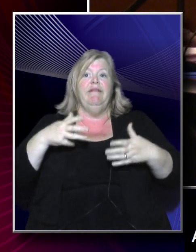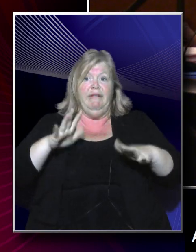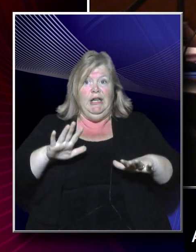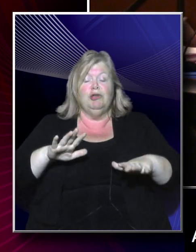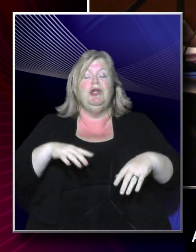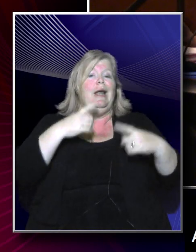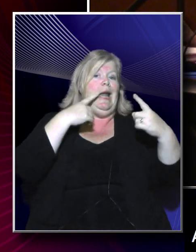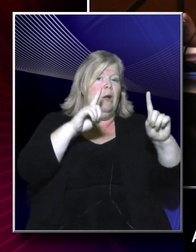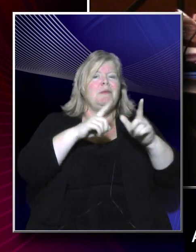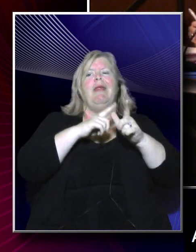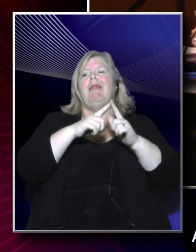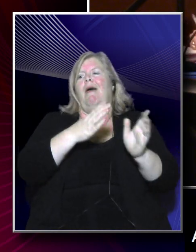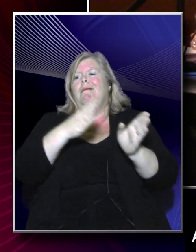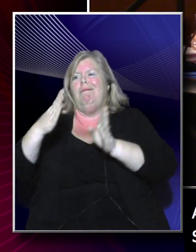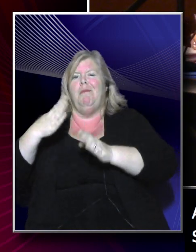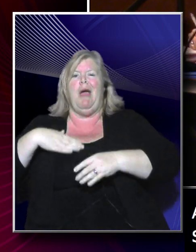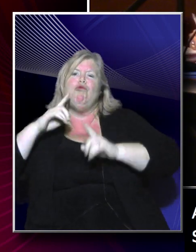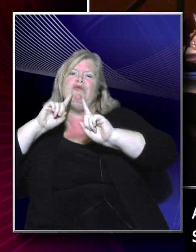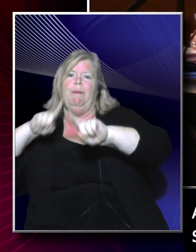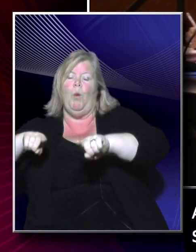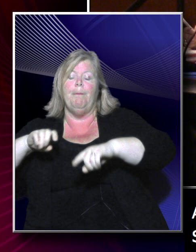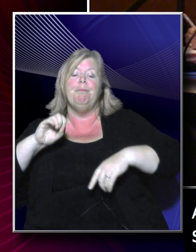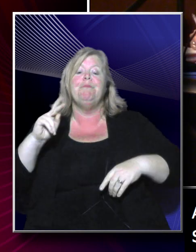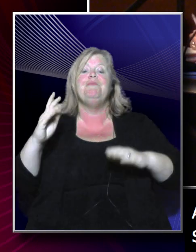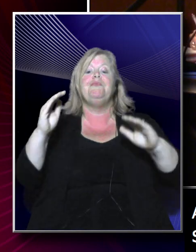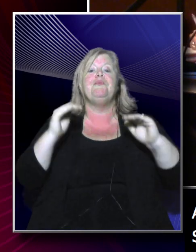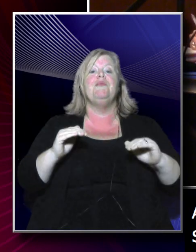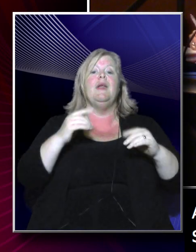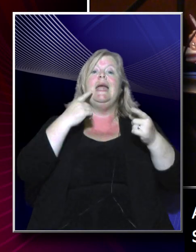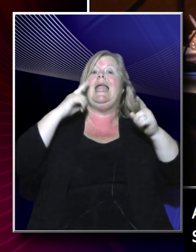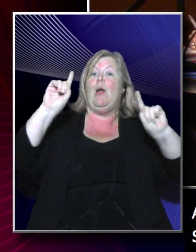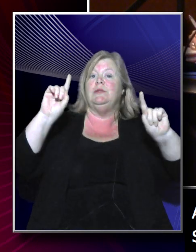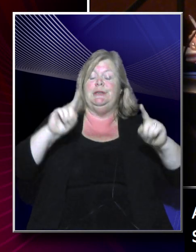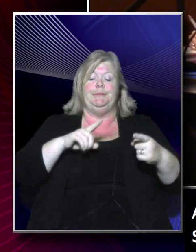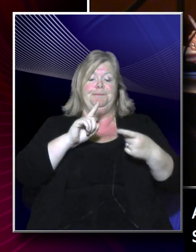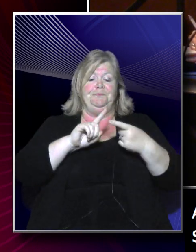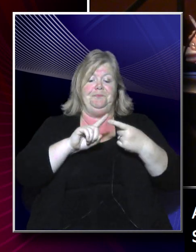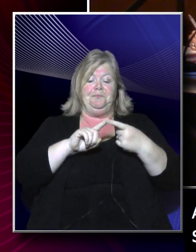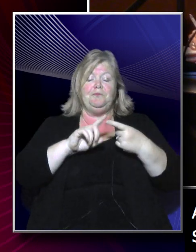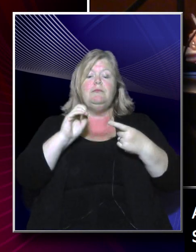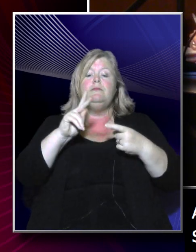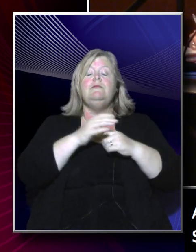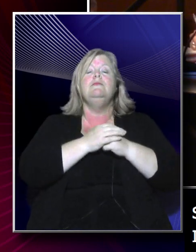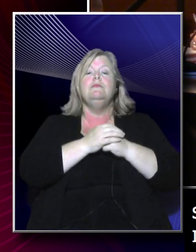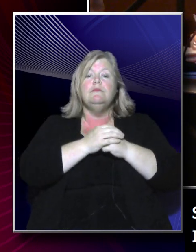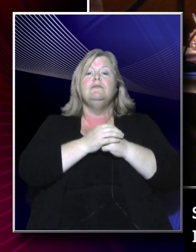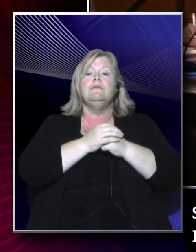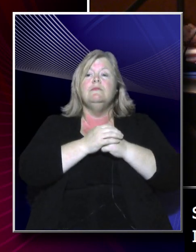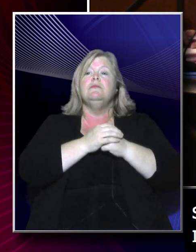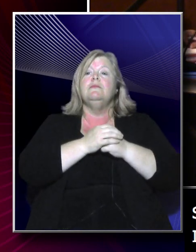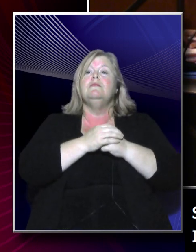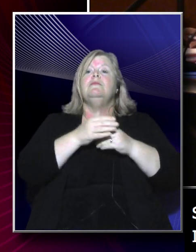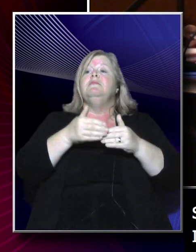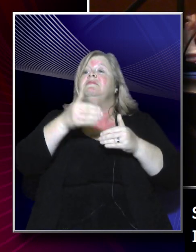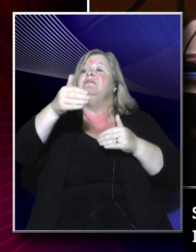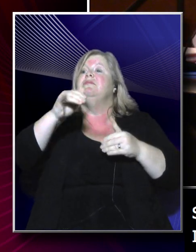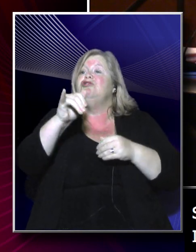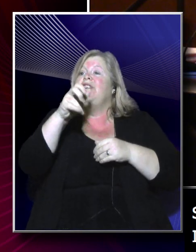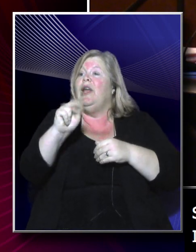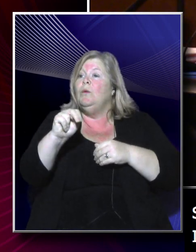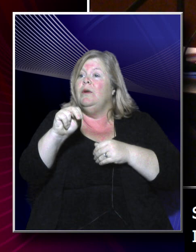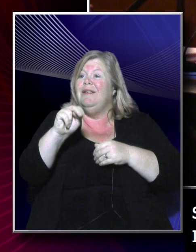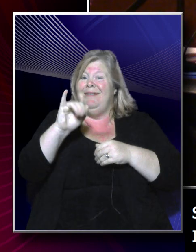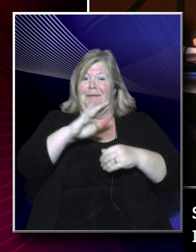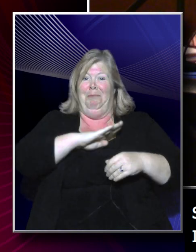report. The announcements are that in looking at the January board agenda, there will